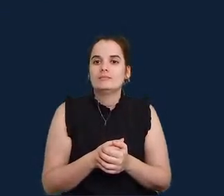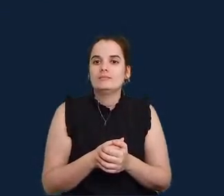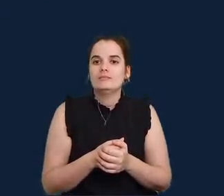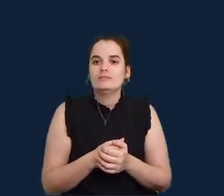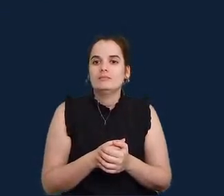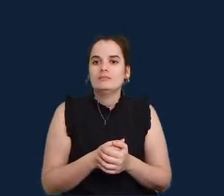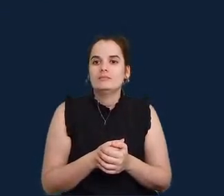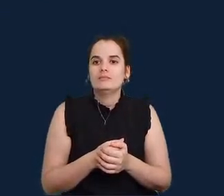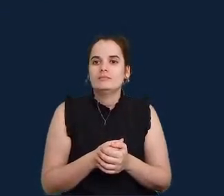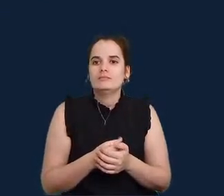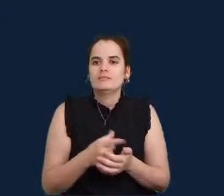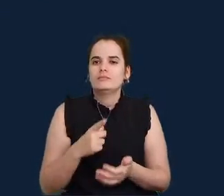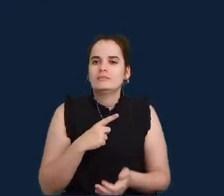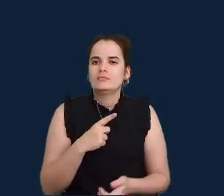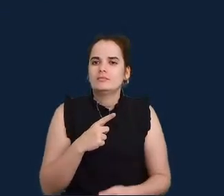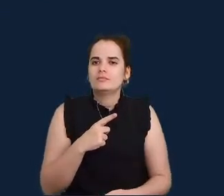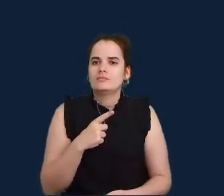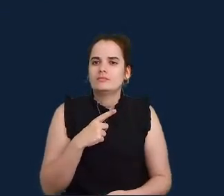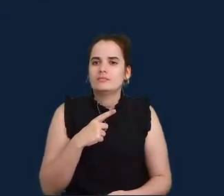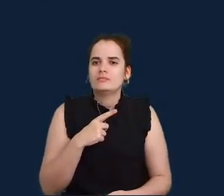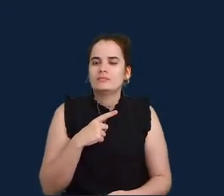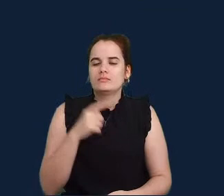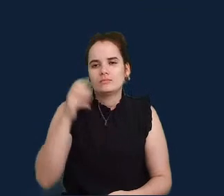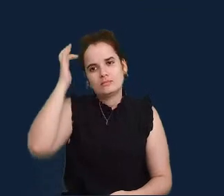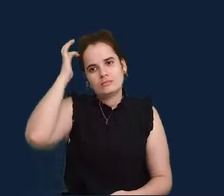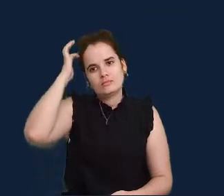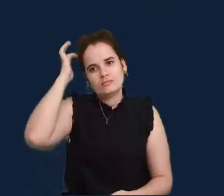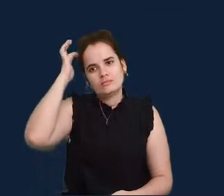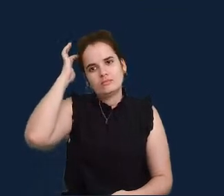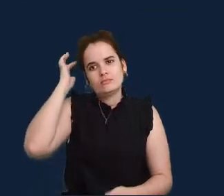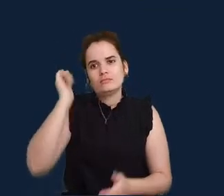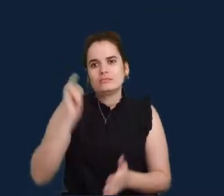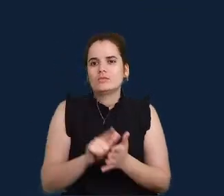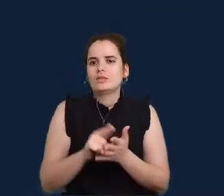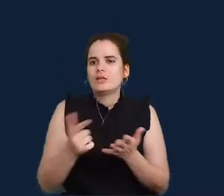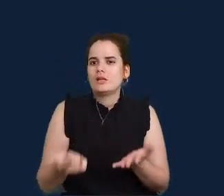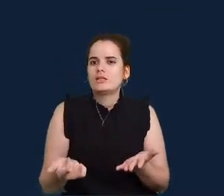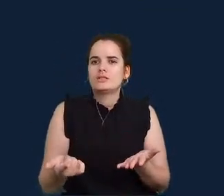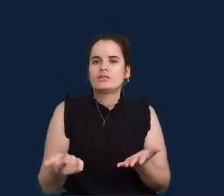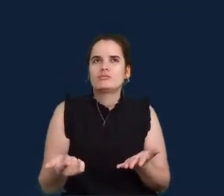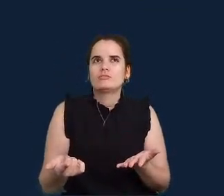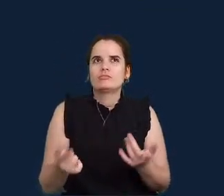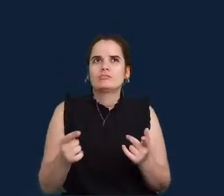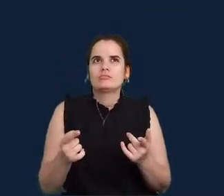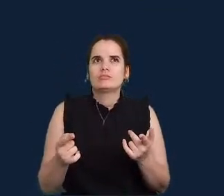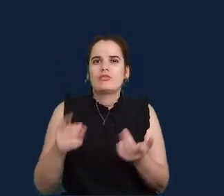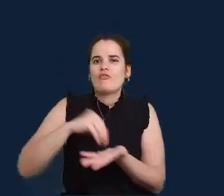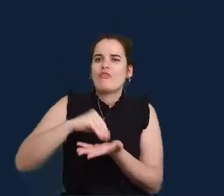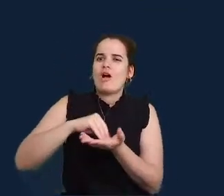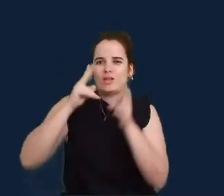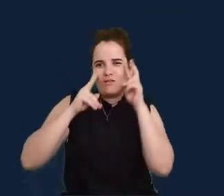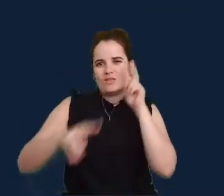are no visuals. So how can design contribute to these good stories?